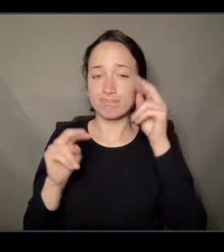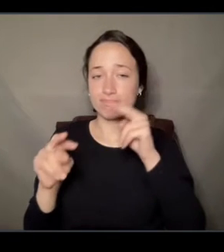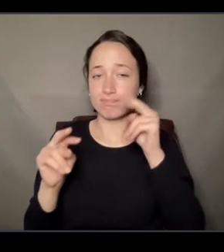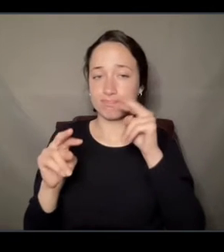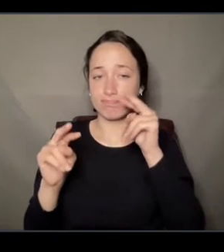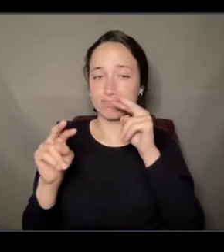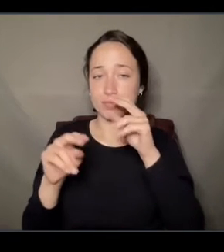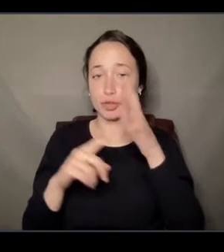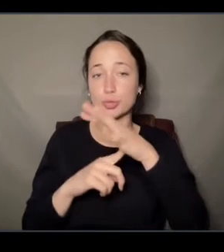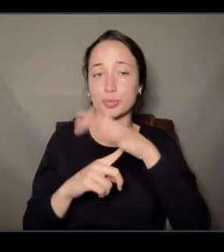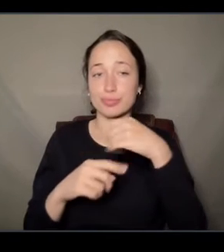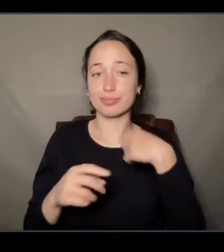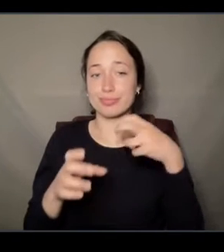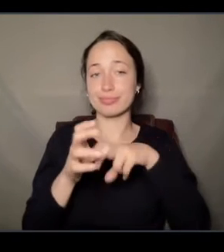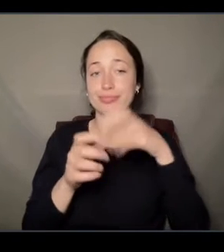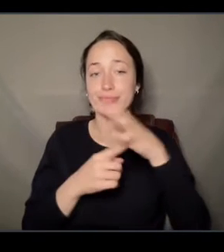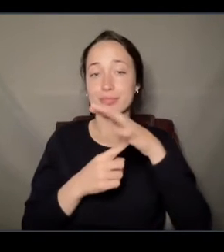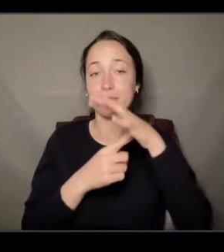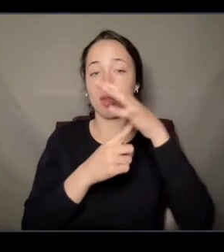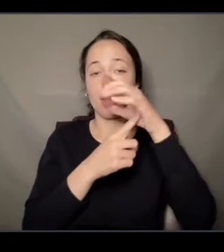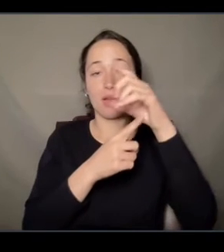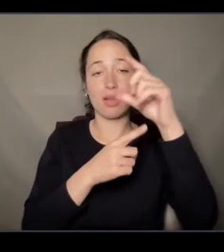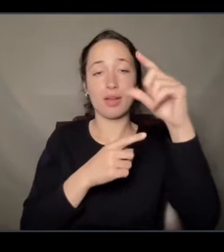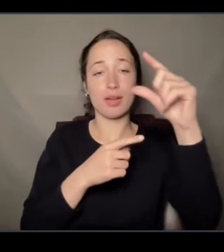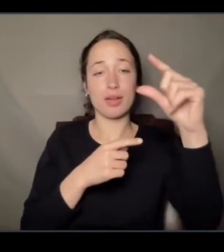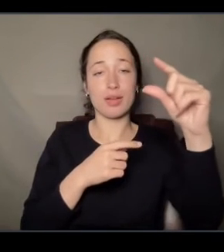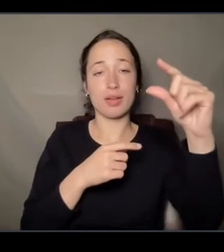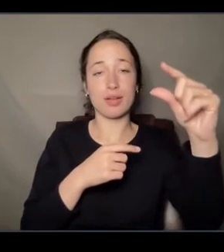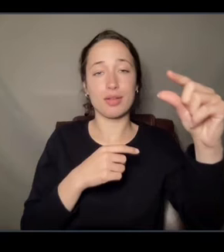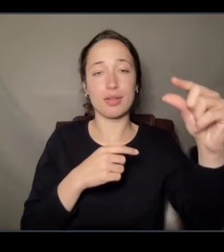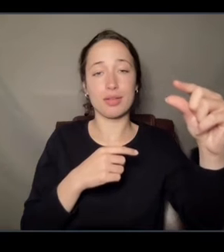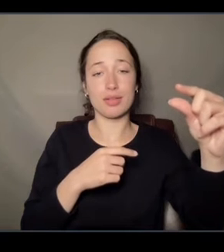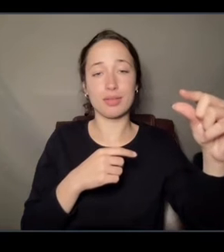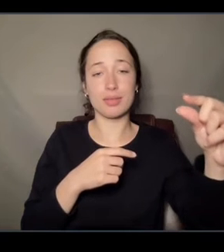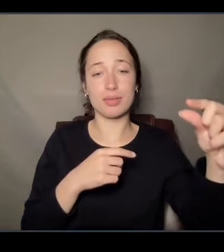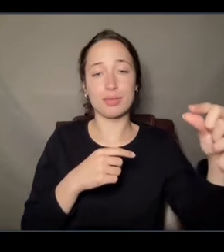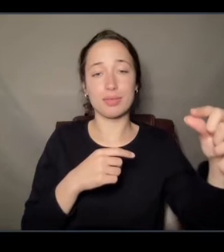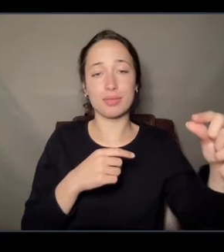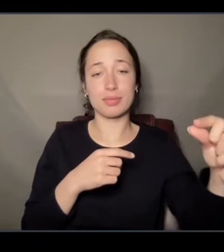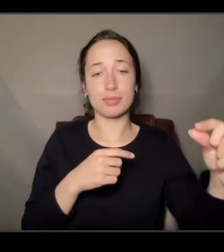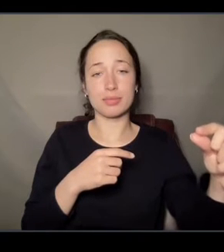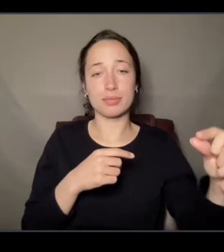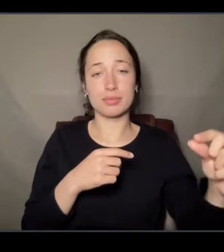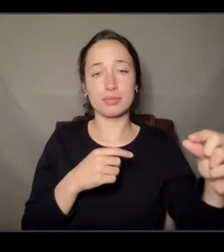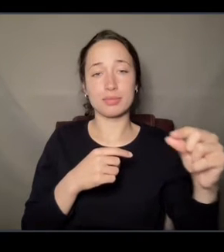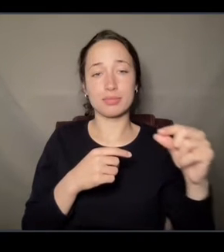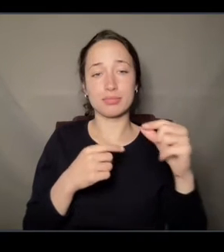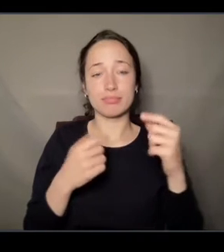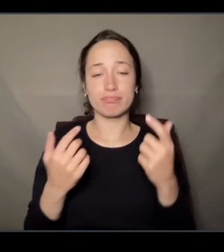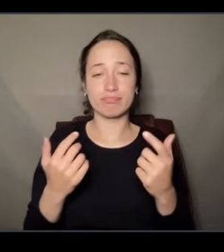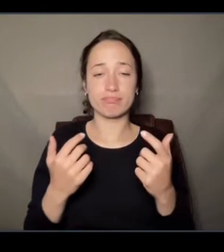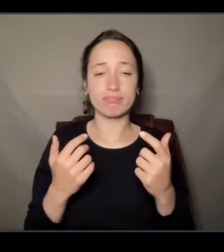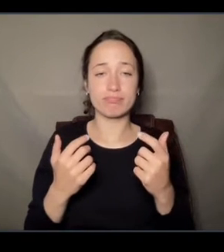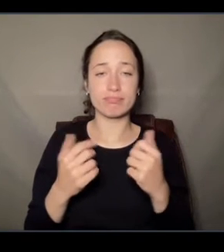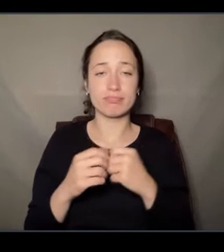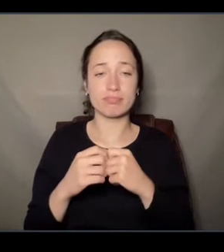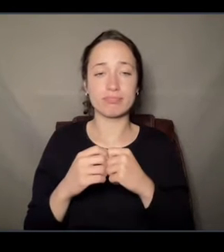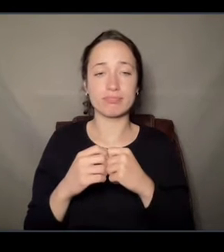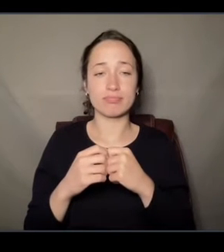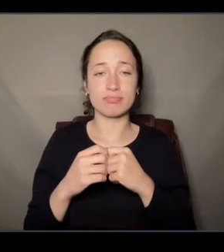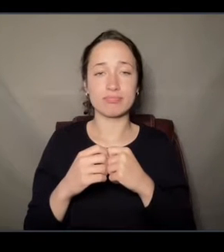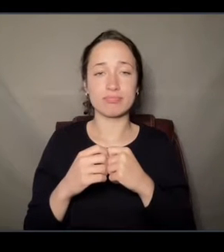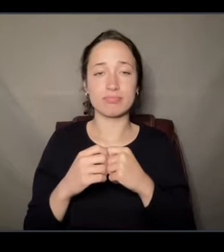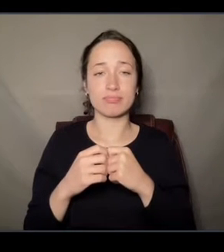kept watching the chopper I was on until the chopper disappeared beyond the